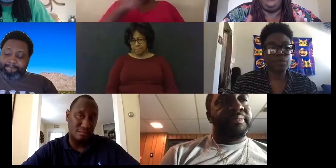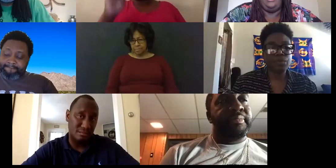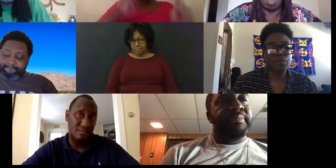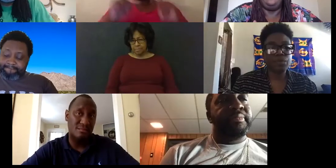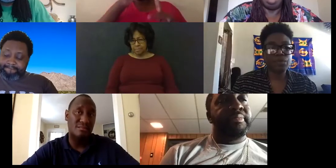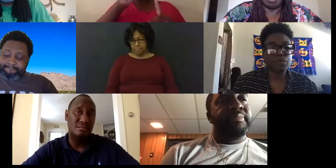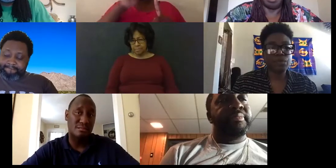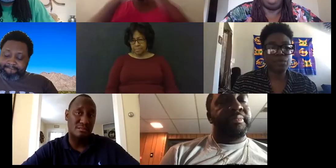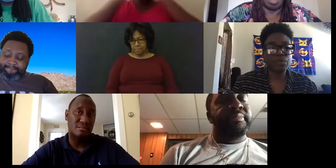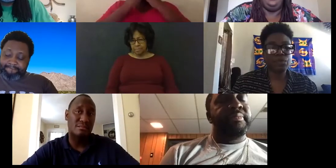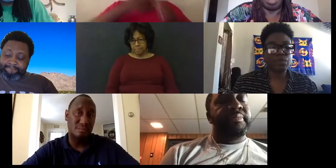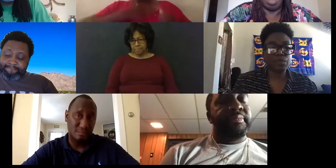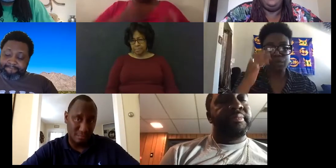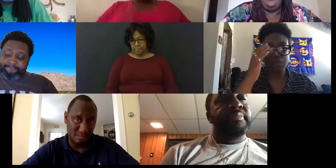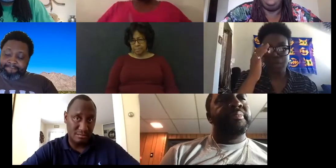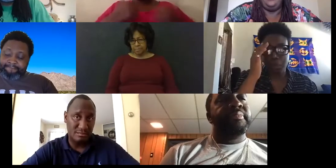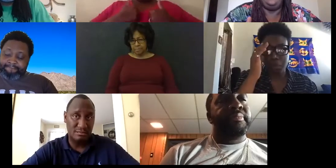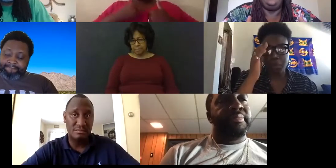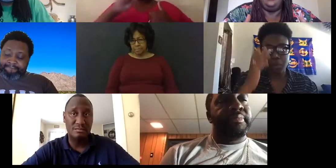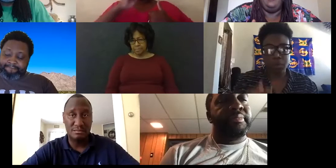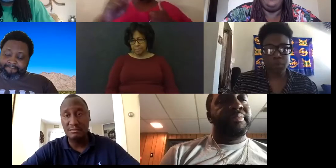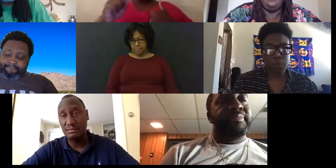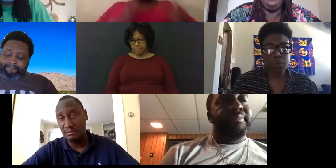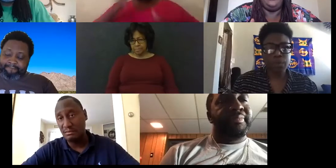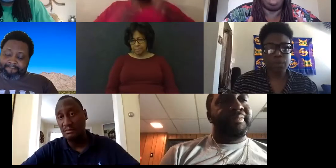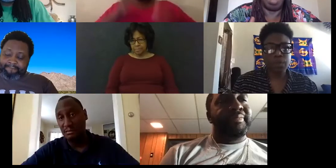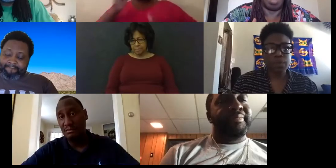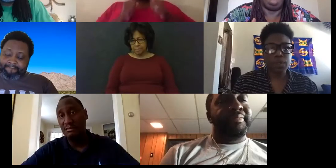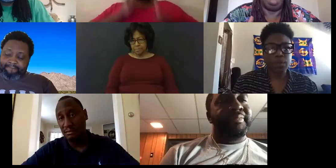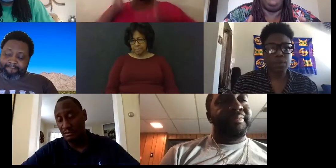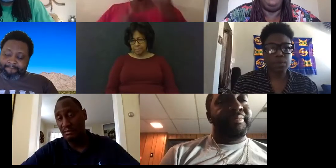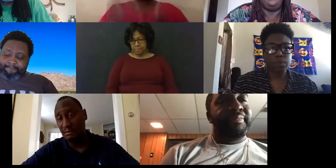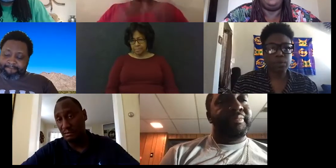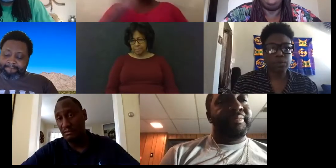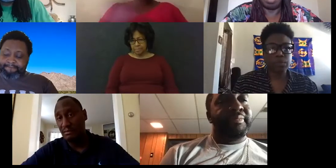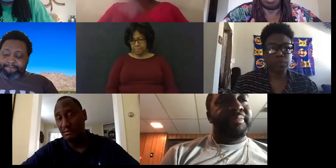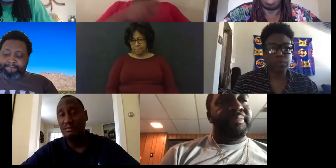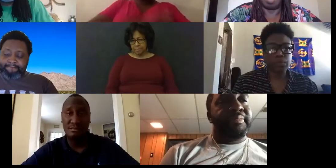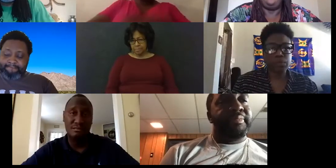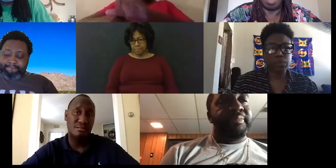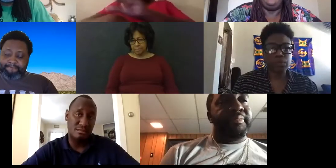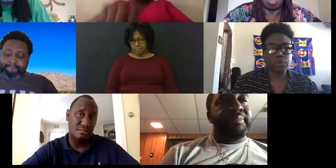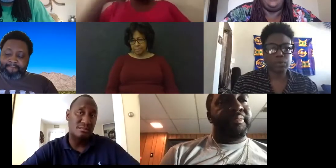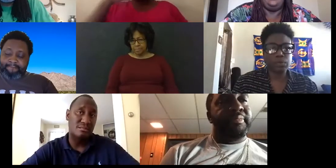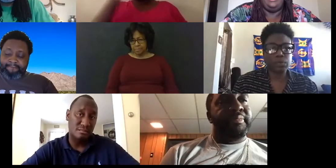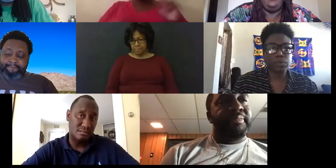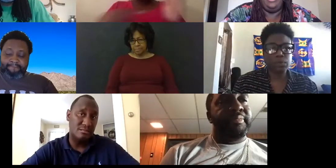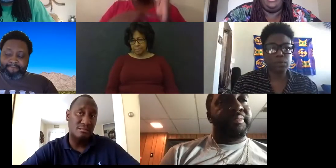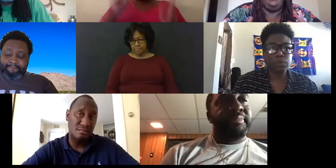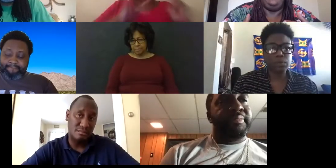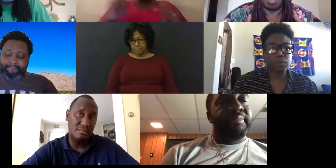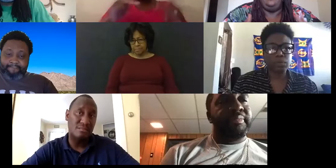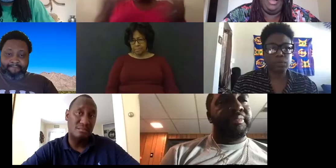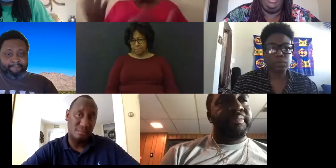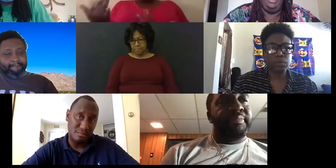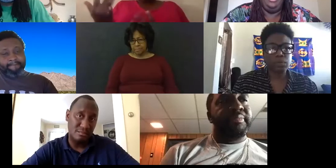our lives to buck up and get things going, because we can no longer afford to wait for people to decide that they think